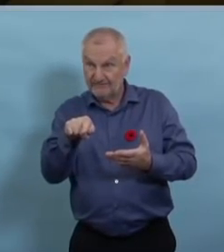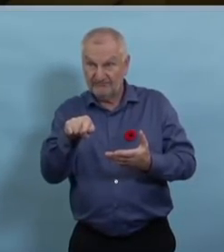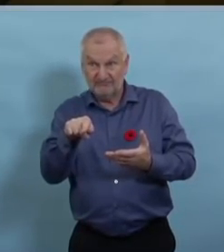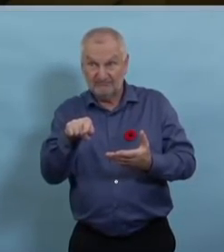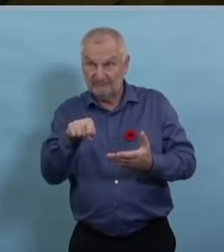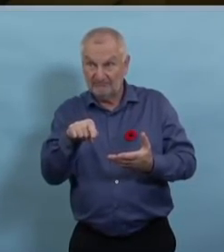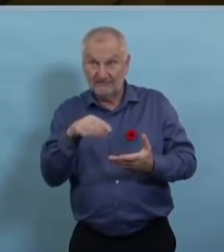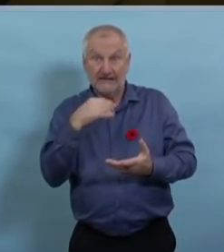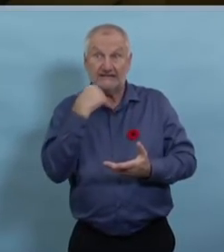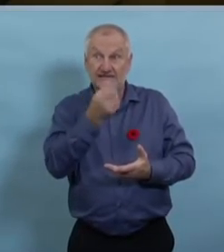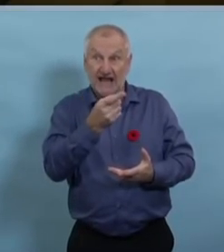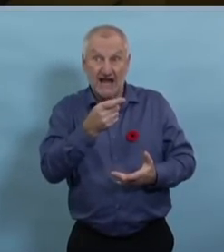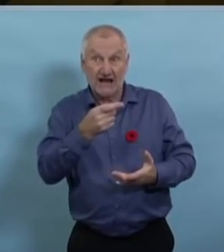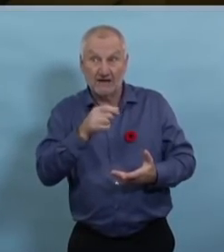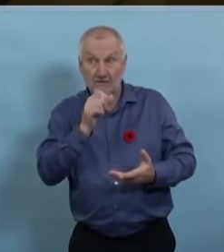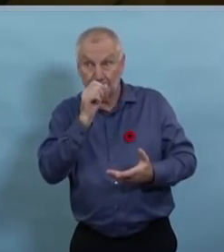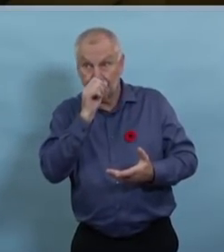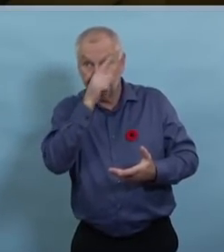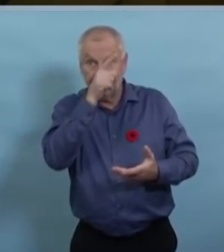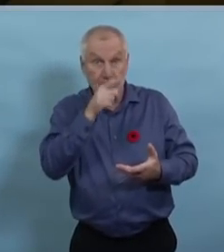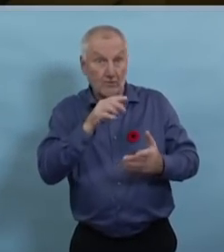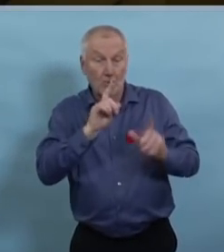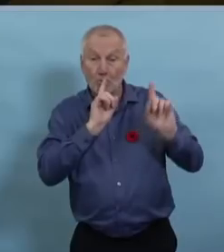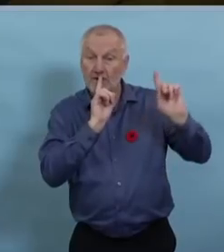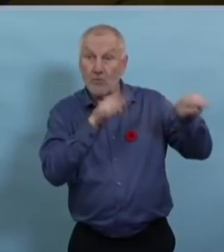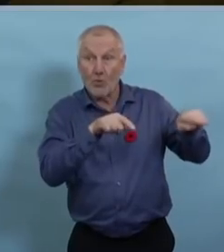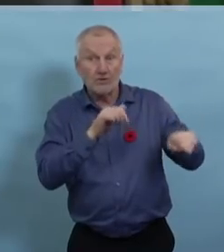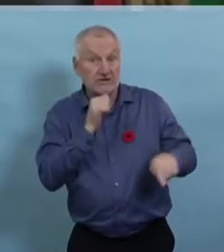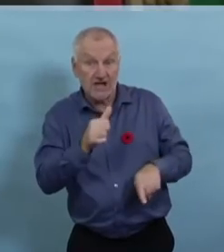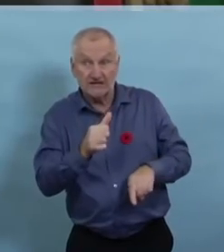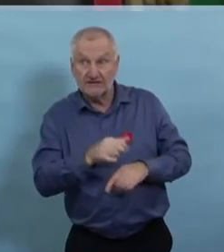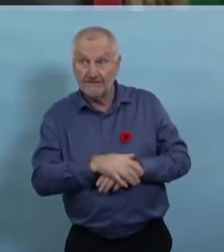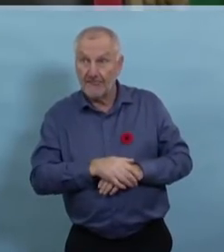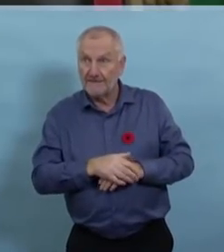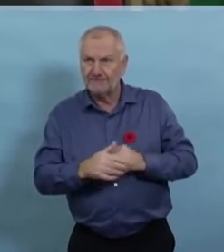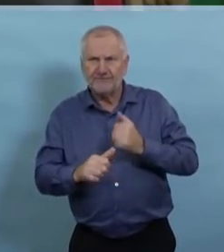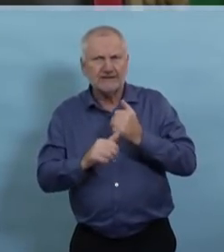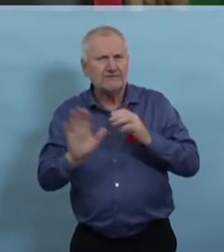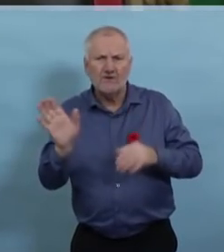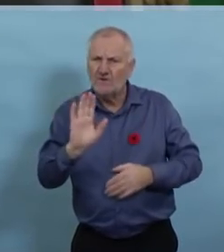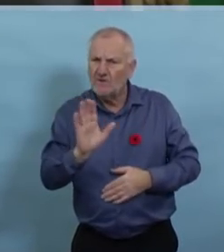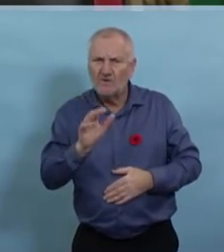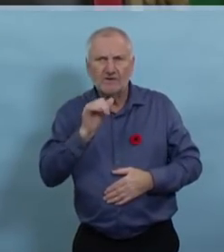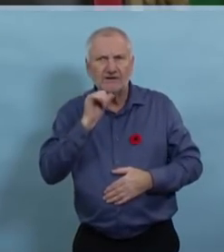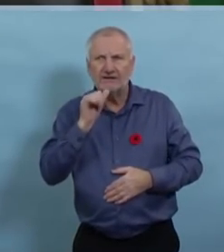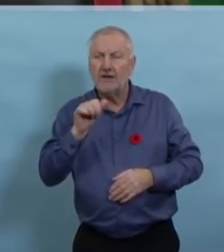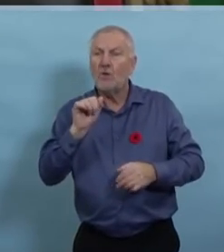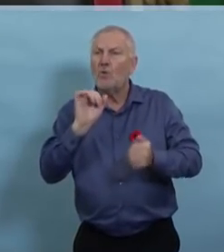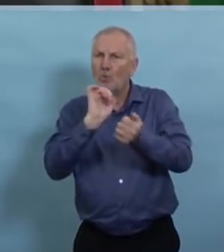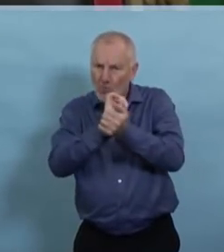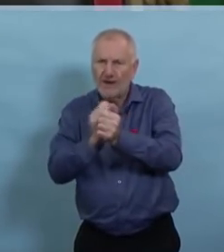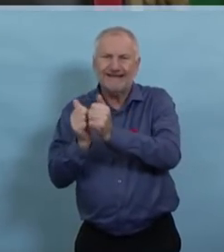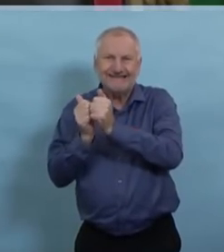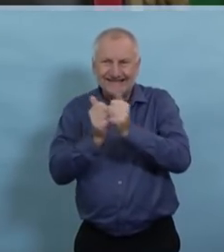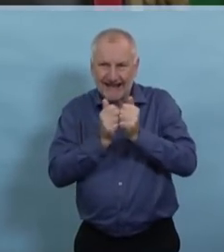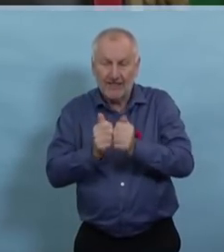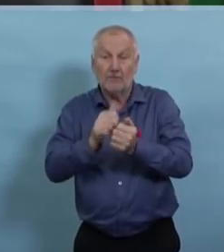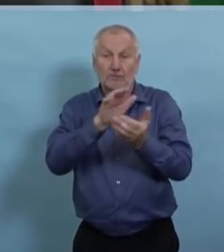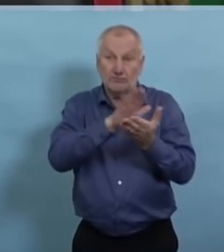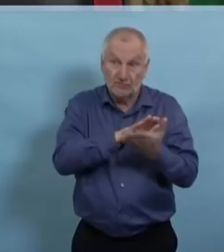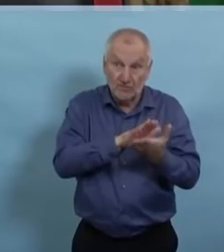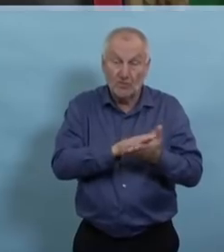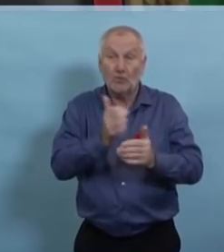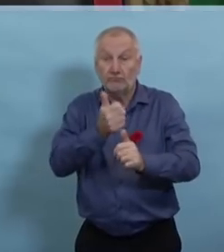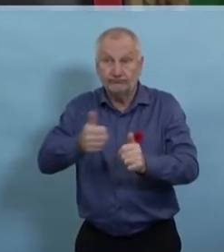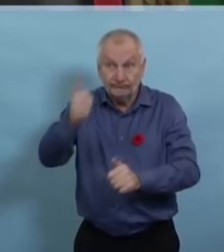No. So what we've done is we've worked with our school division superintendents and also the principals of independent schools to give that